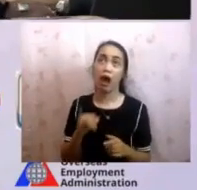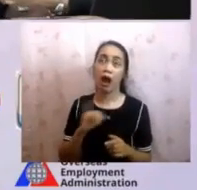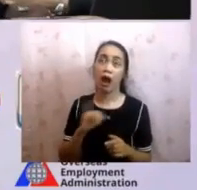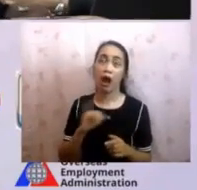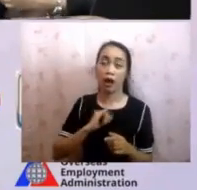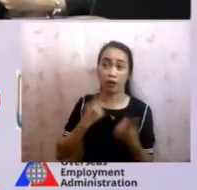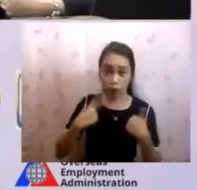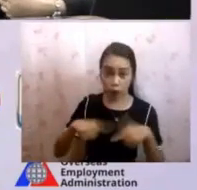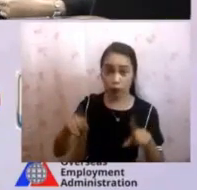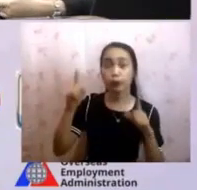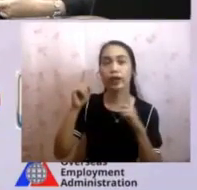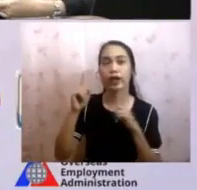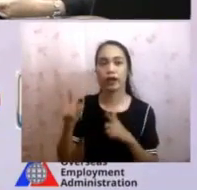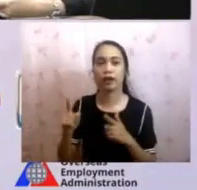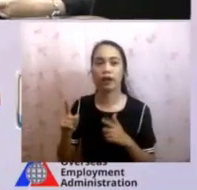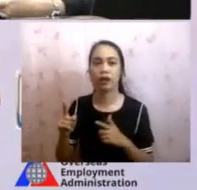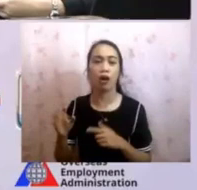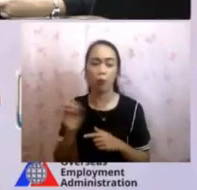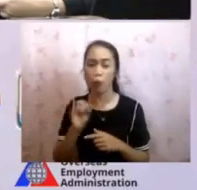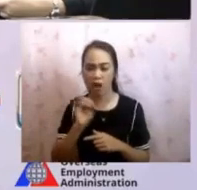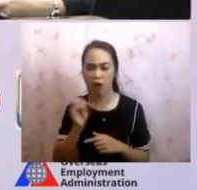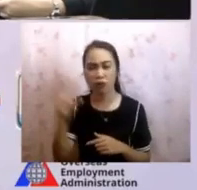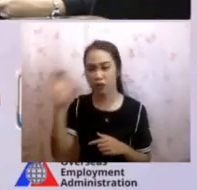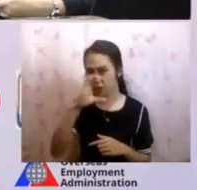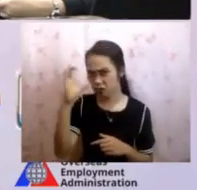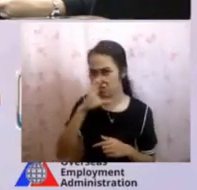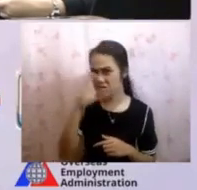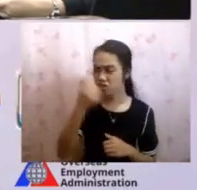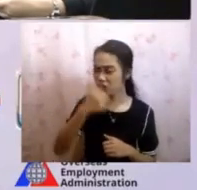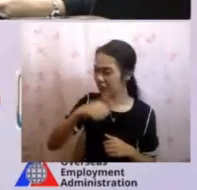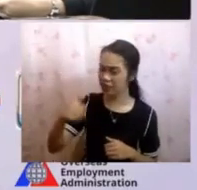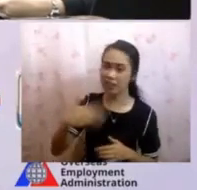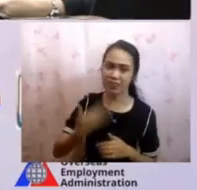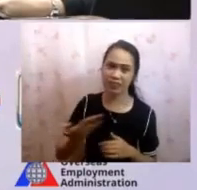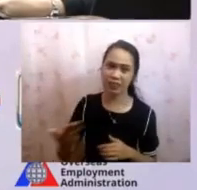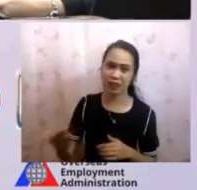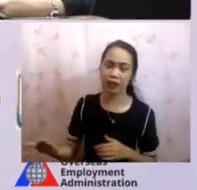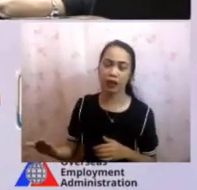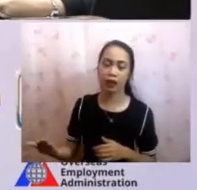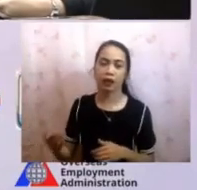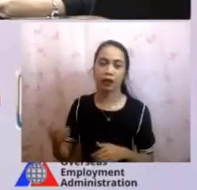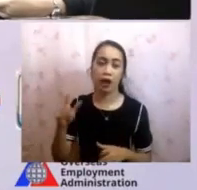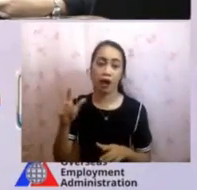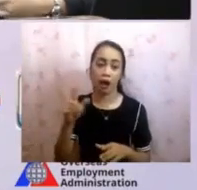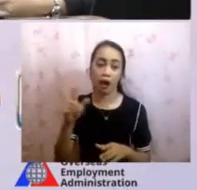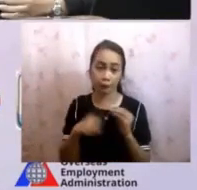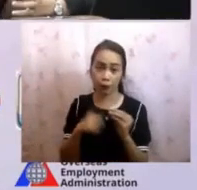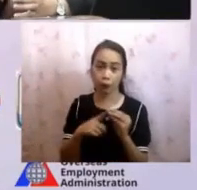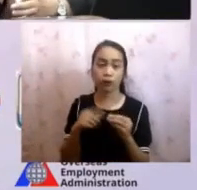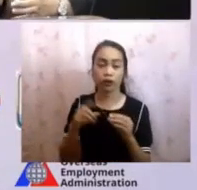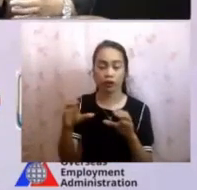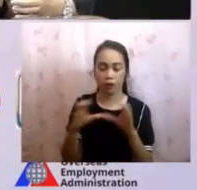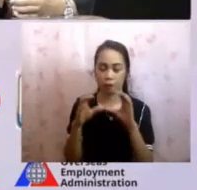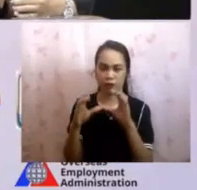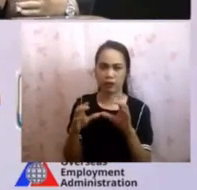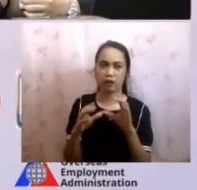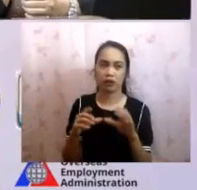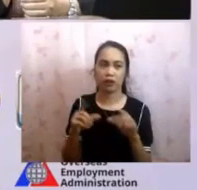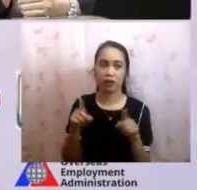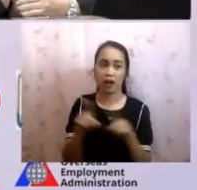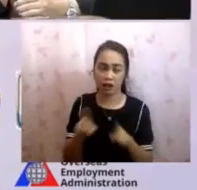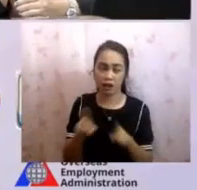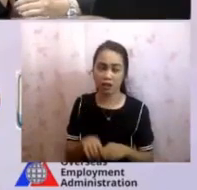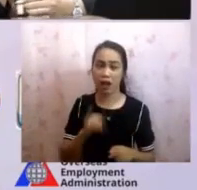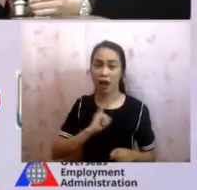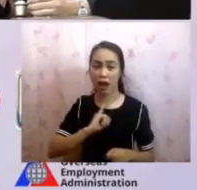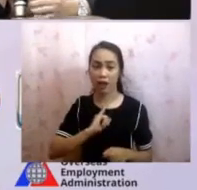I didn't even bother to research anything, like anything good about the company, even kung sa ilang gi-offer or what.